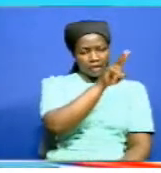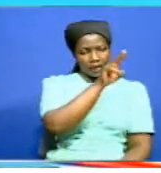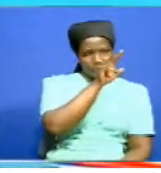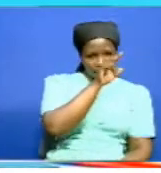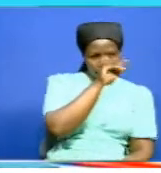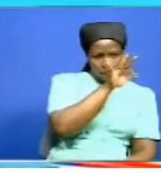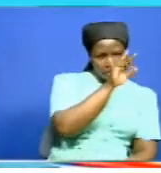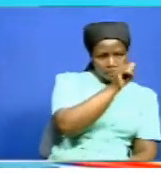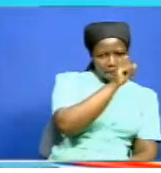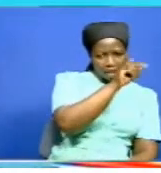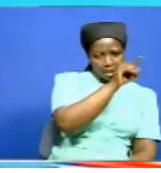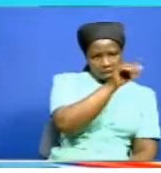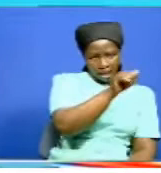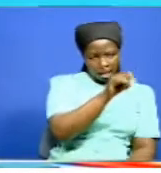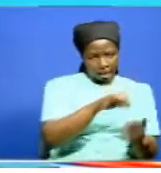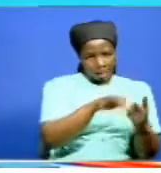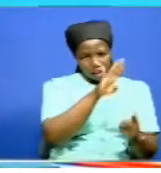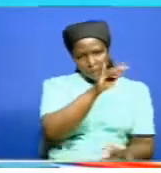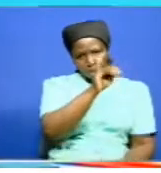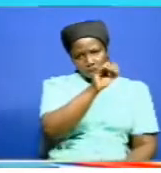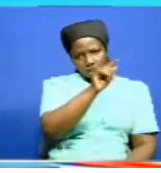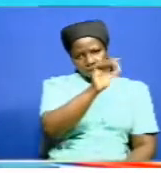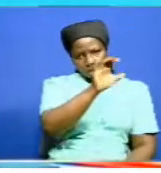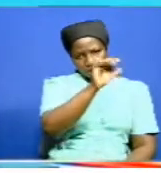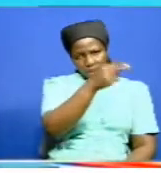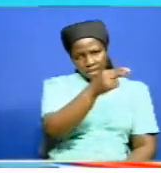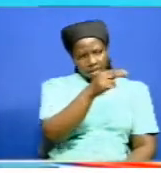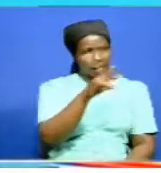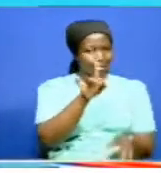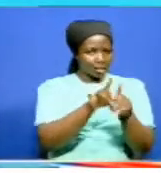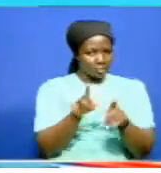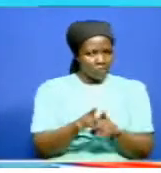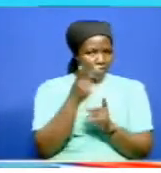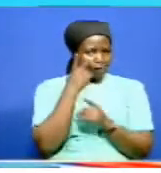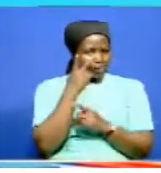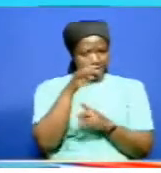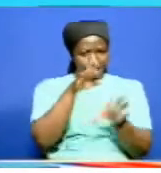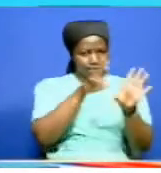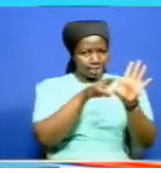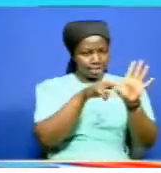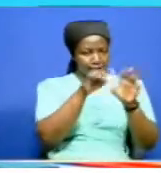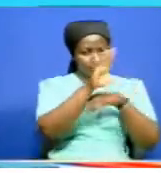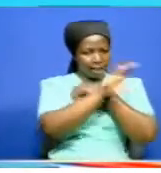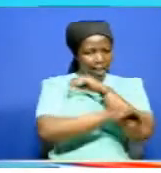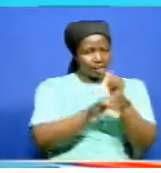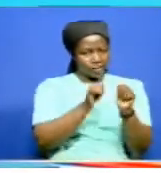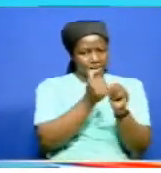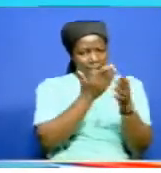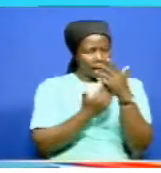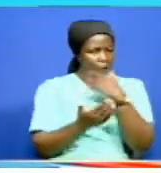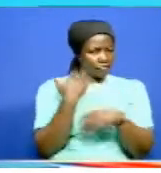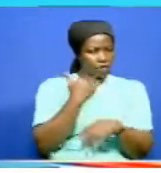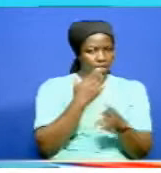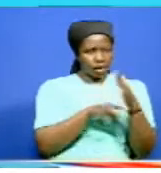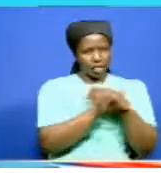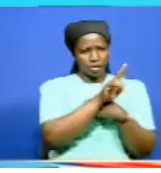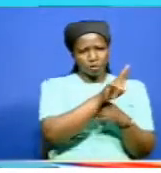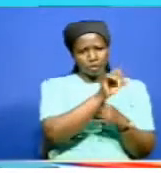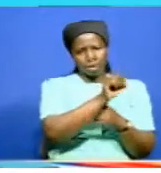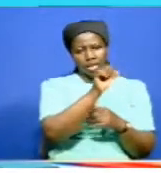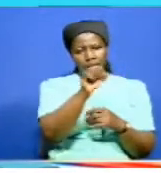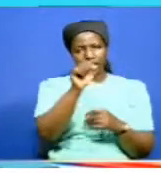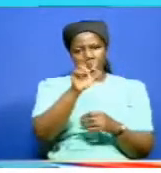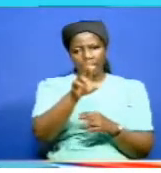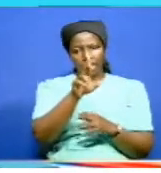at Russia and some of the countries which were in the USSR, they are using the Sputnik. Looking